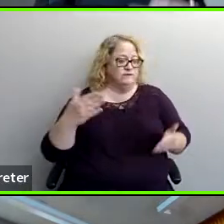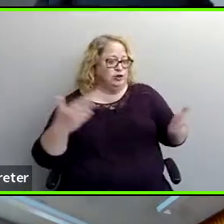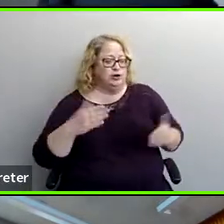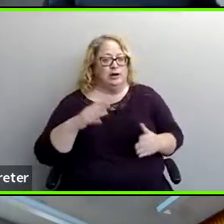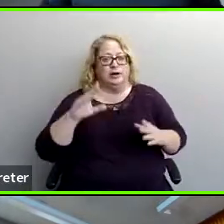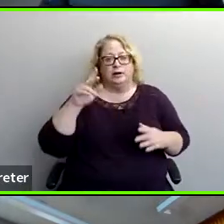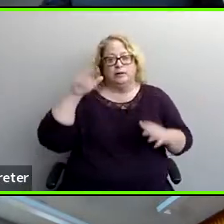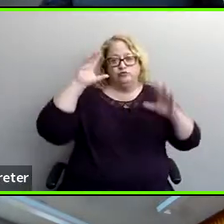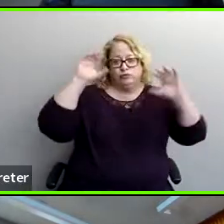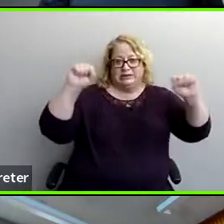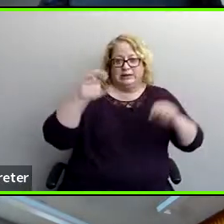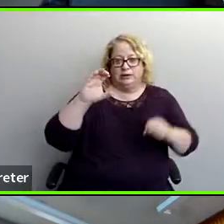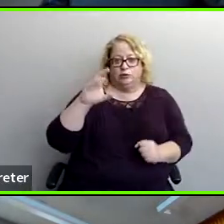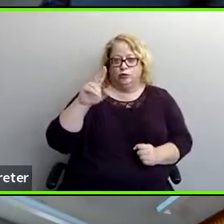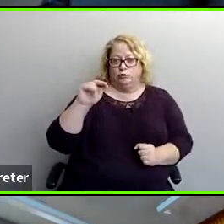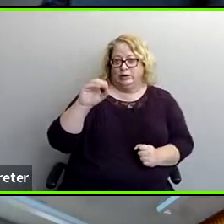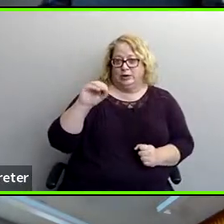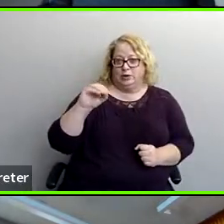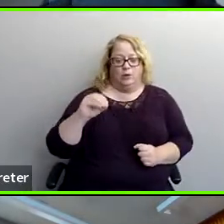Here.